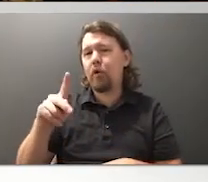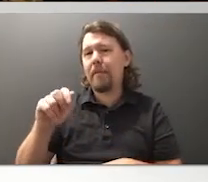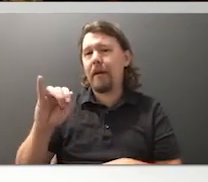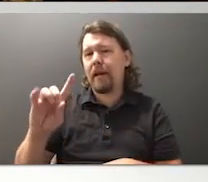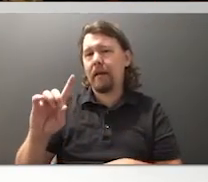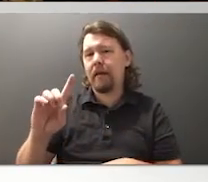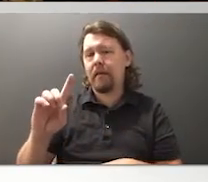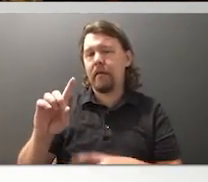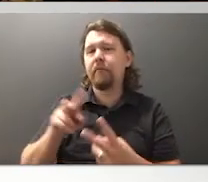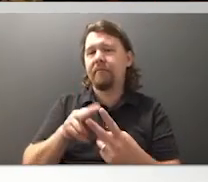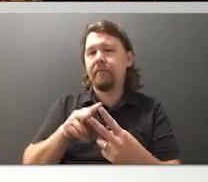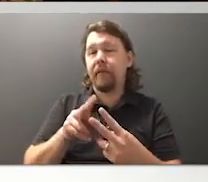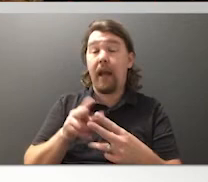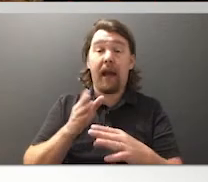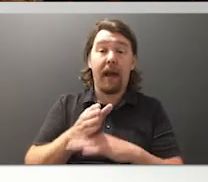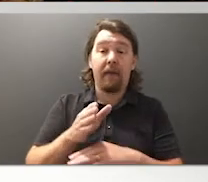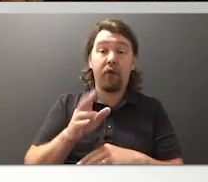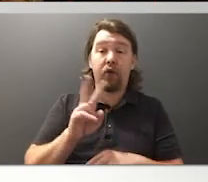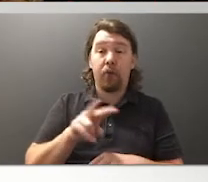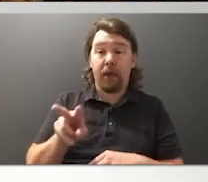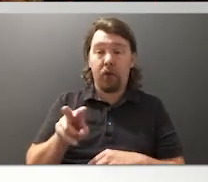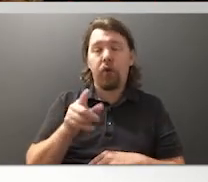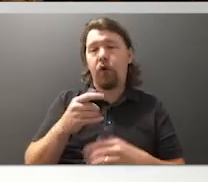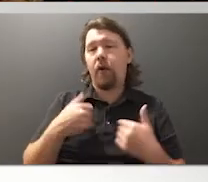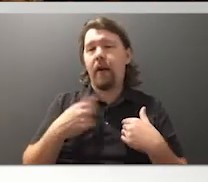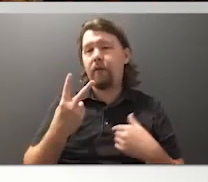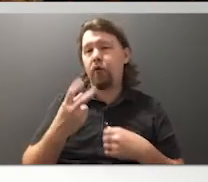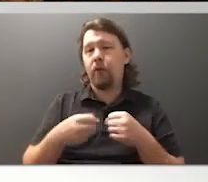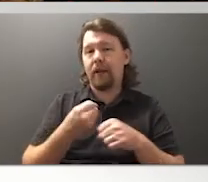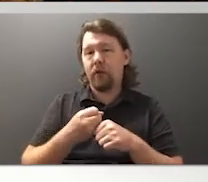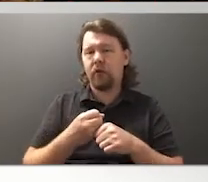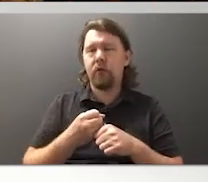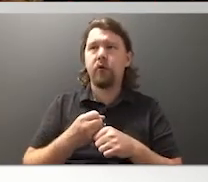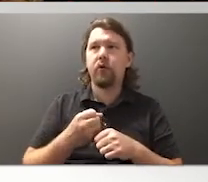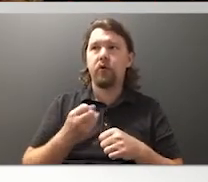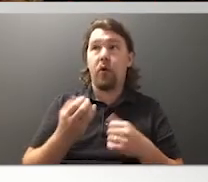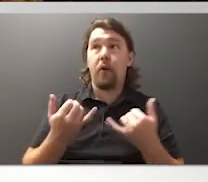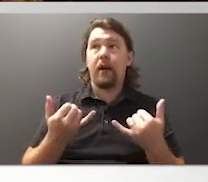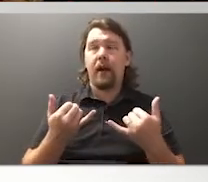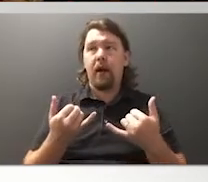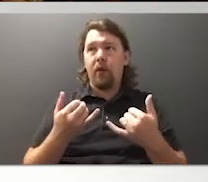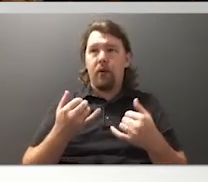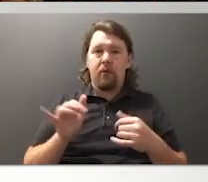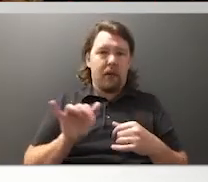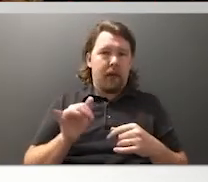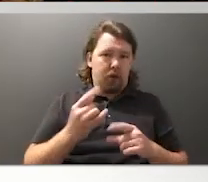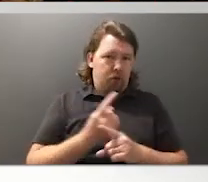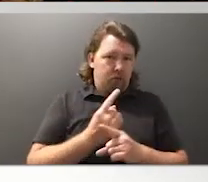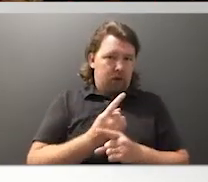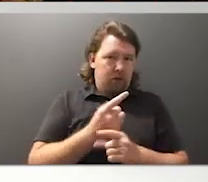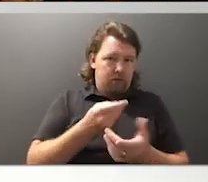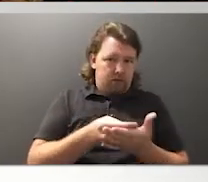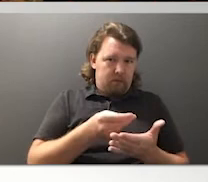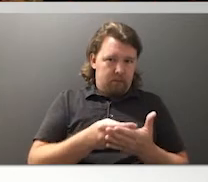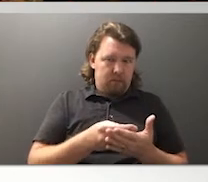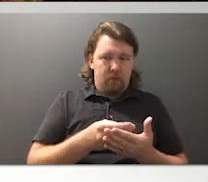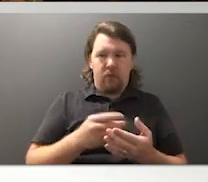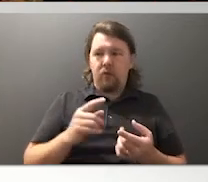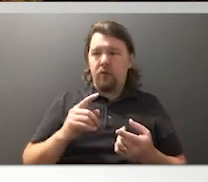So after 22, you have 2 years. So just kind of like now with the regular funds in order